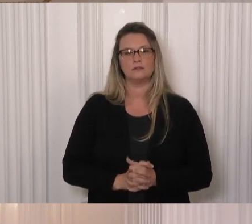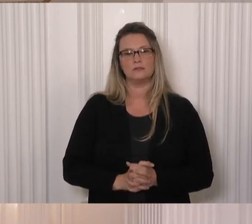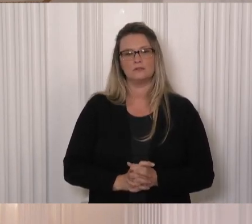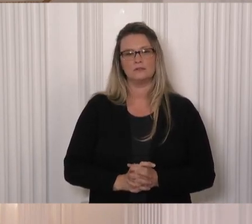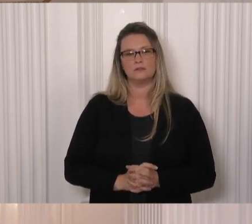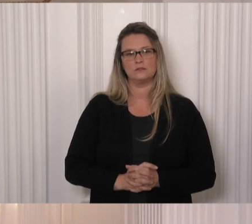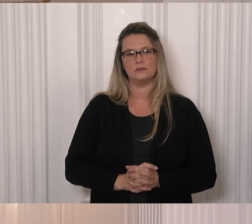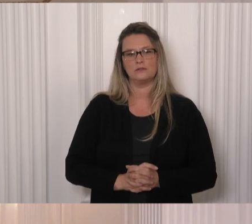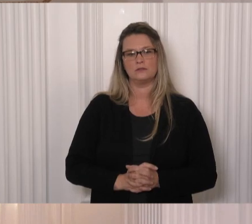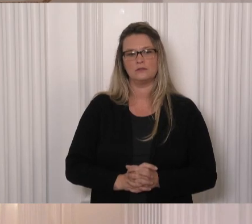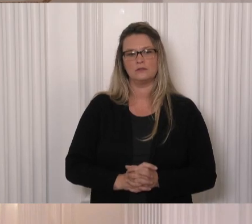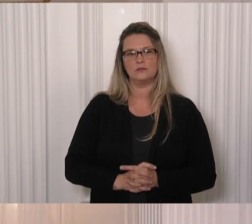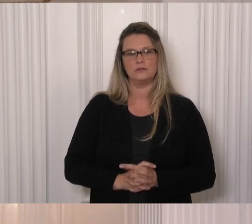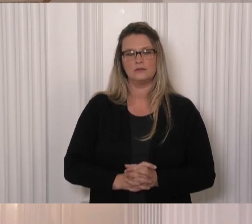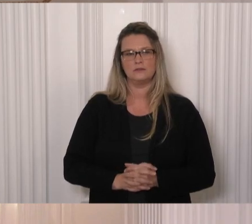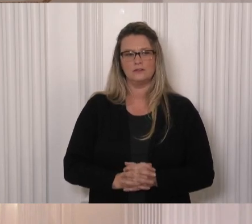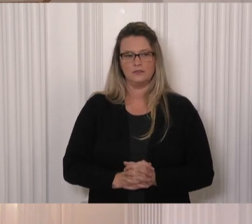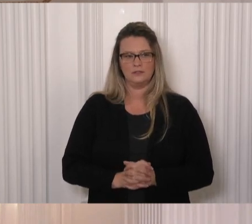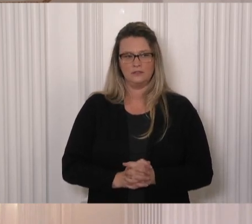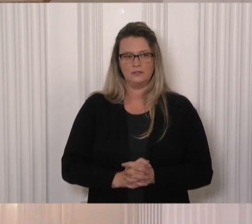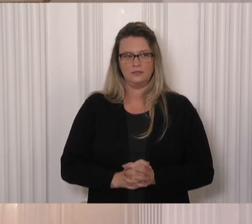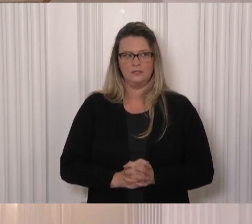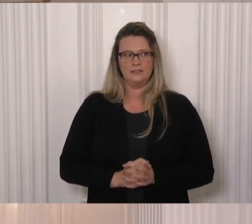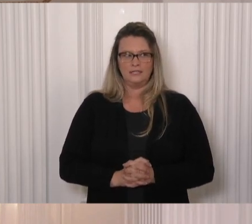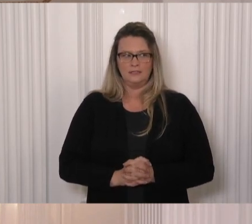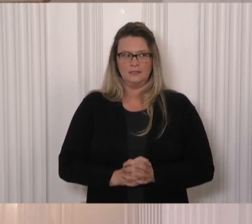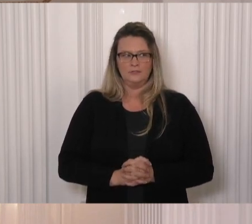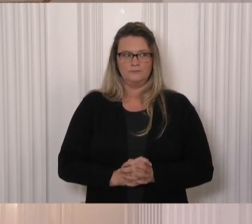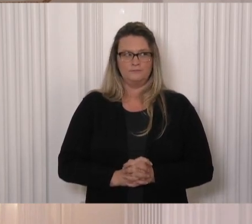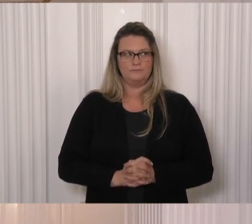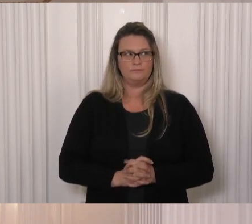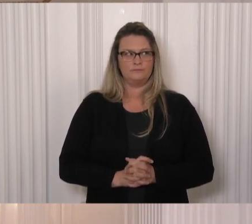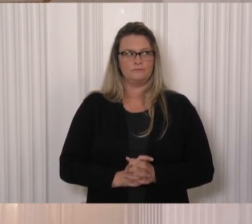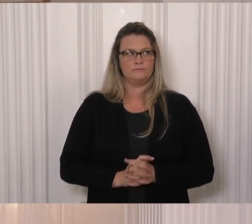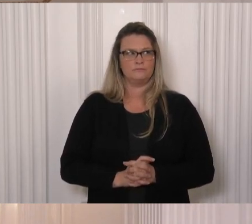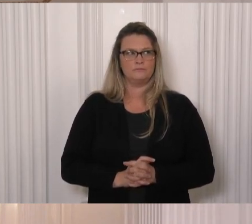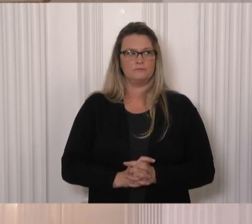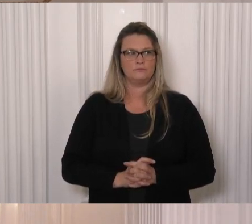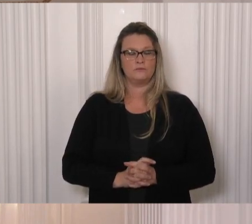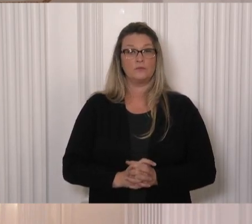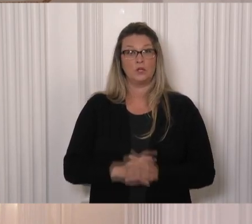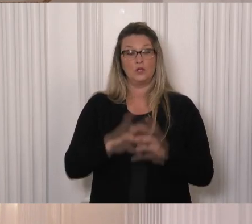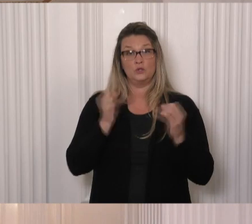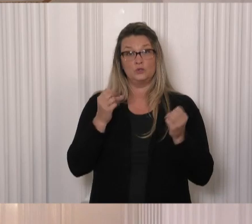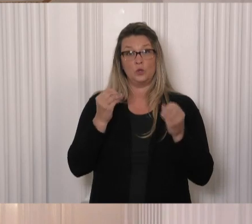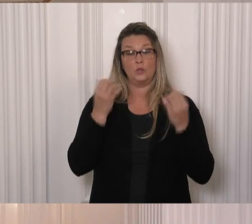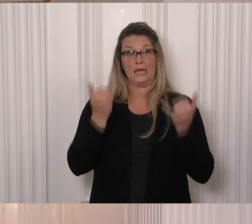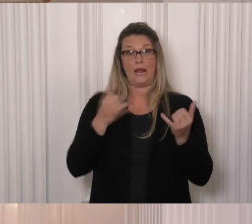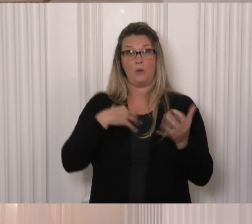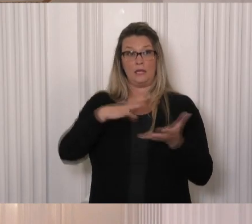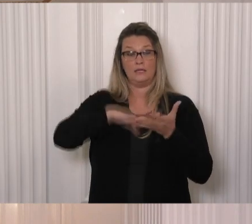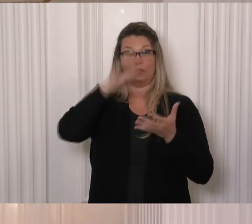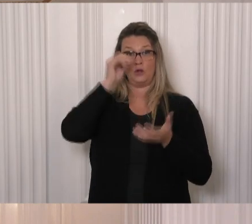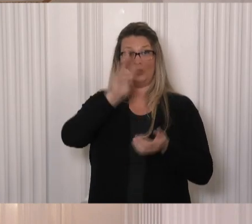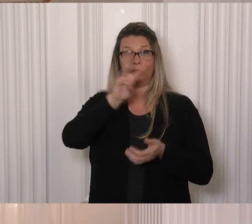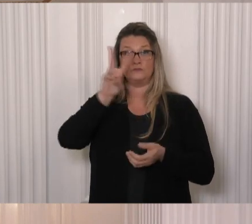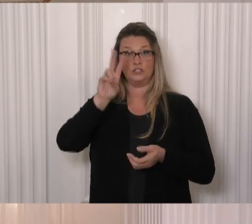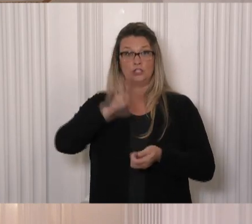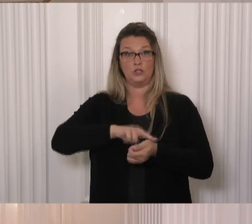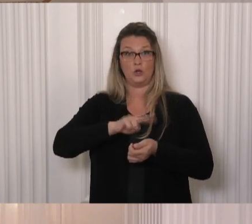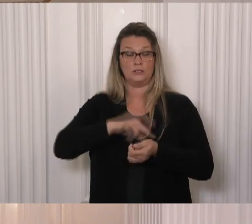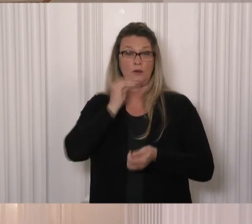Among the scariest situations with this virus overall is its effect on nursing homes. West Virginia